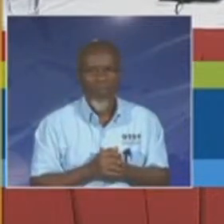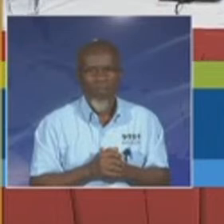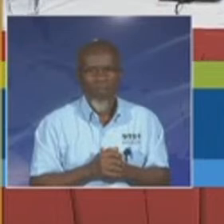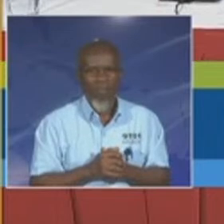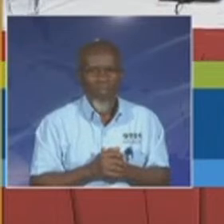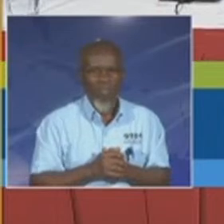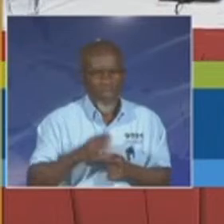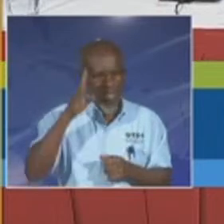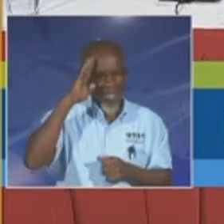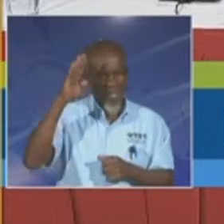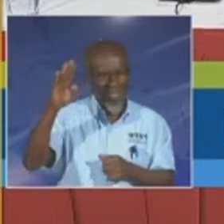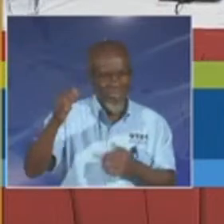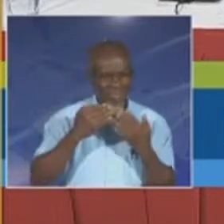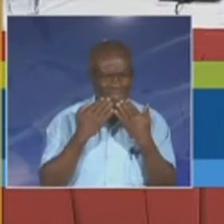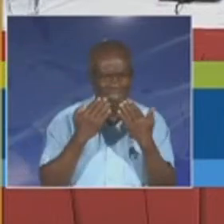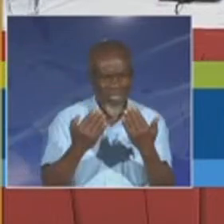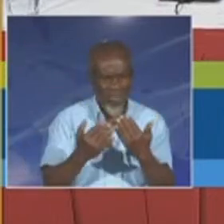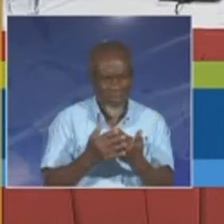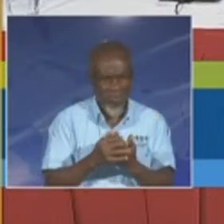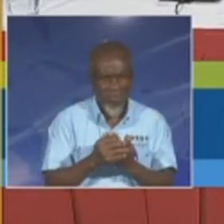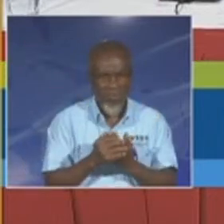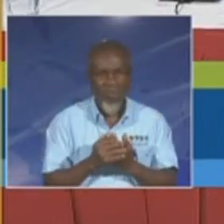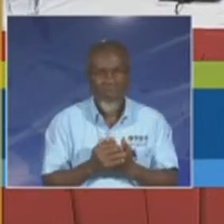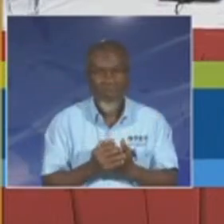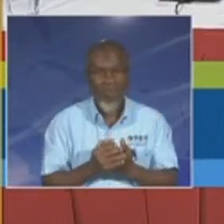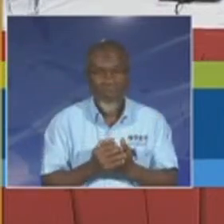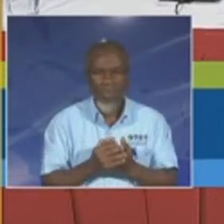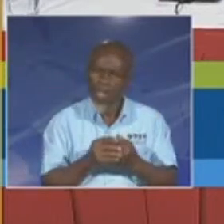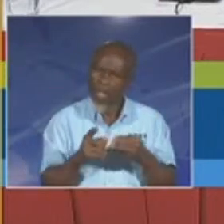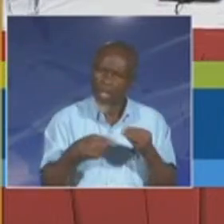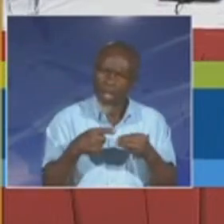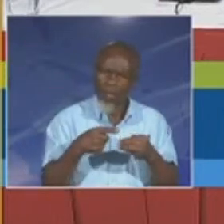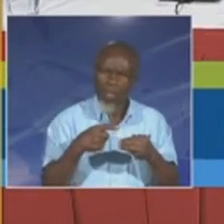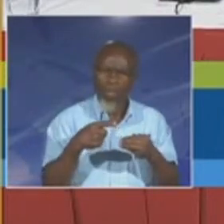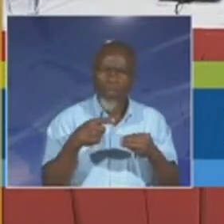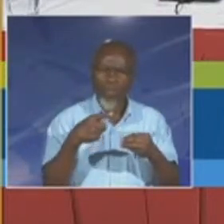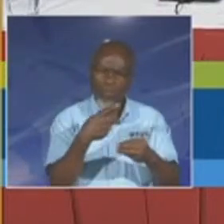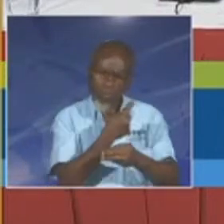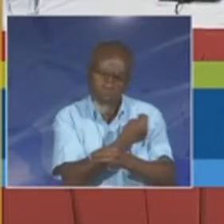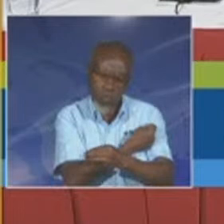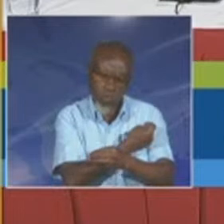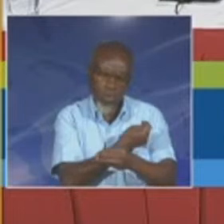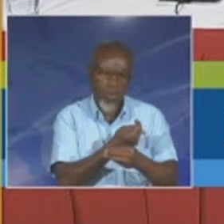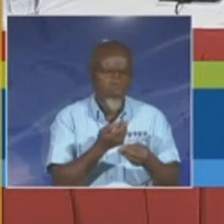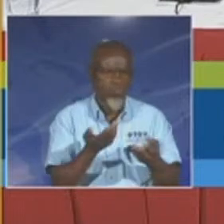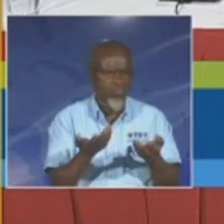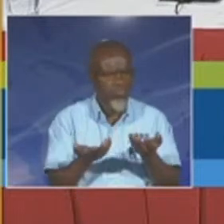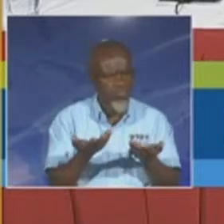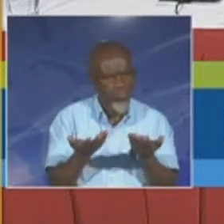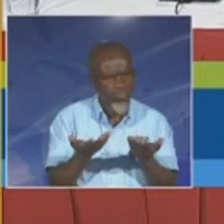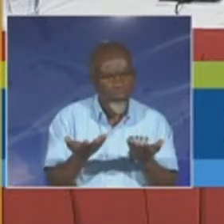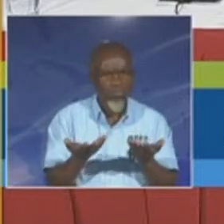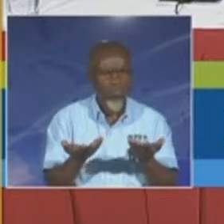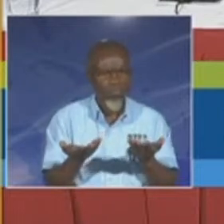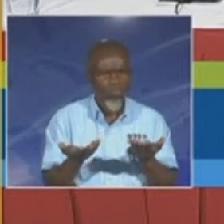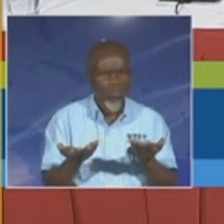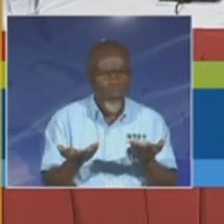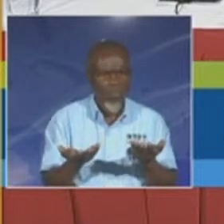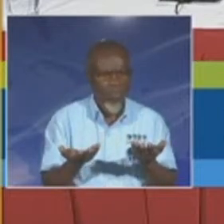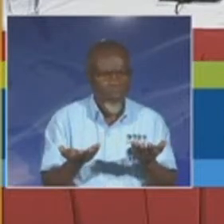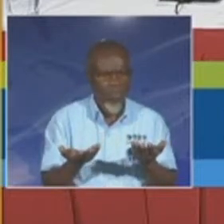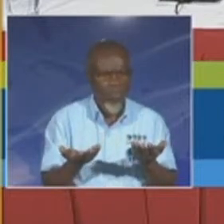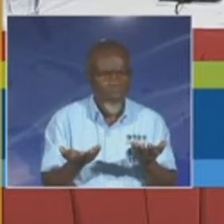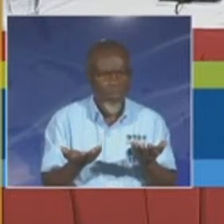Hi, thanks. With respect to the doses of COVID-19 vaccine, CMO, if you could probably just clarify or